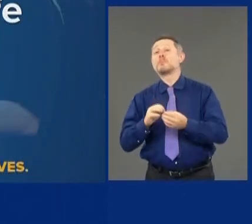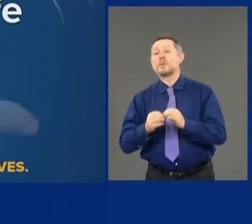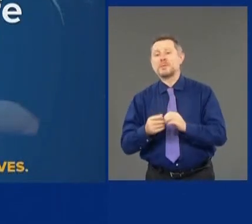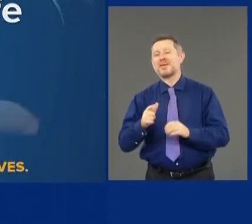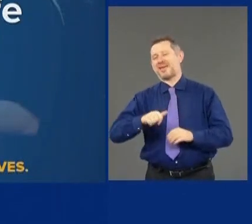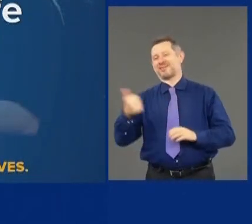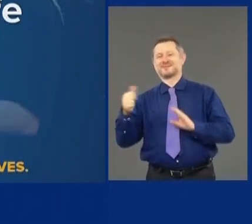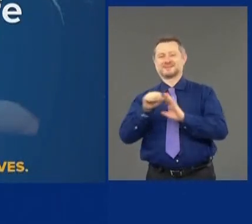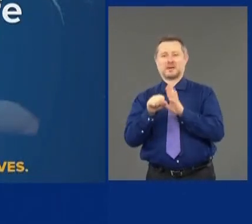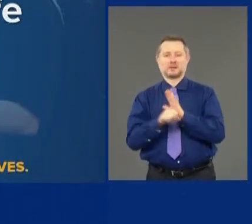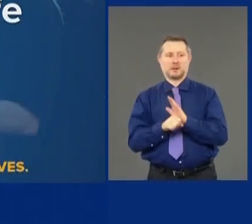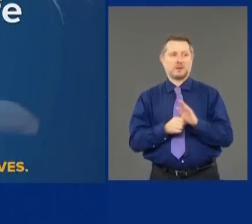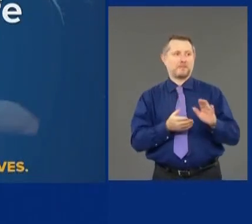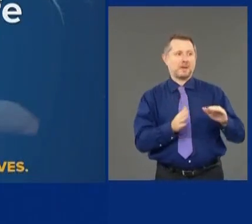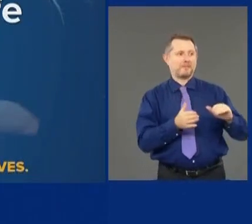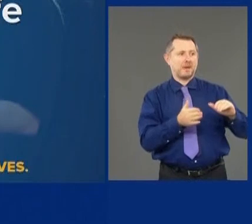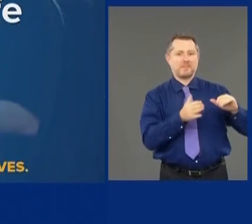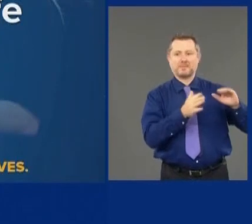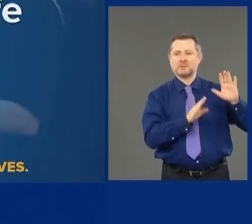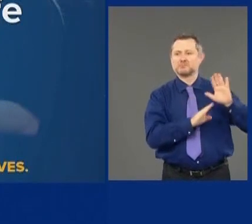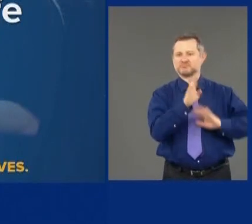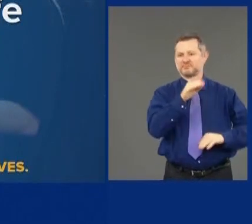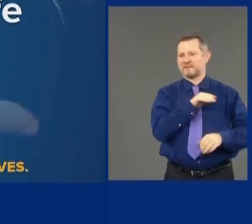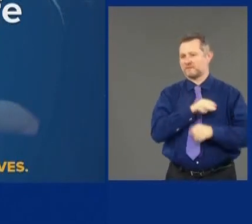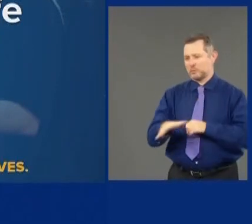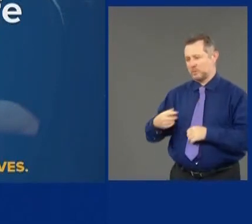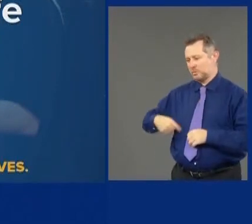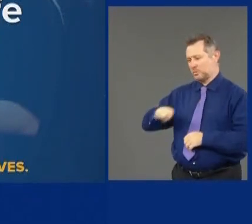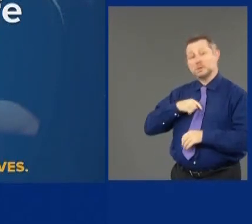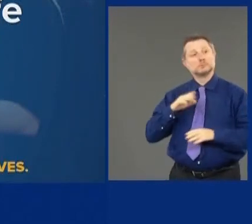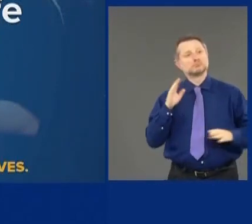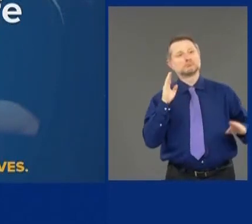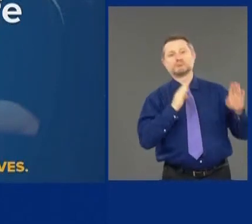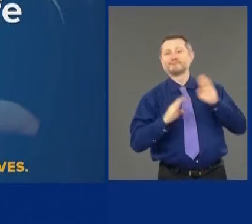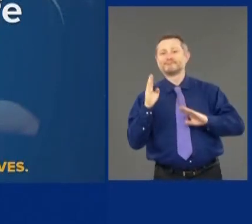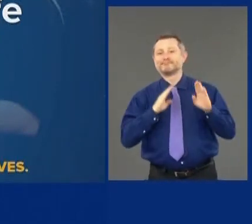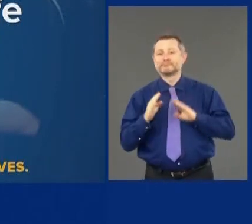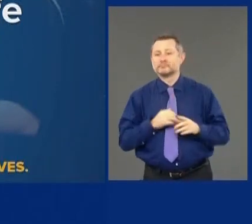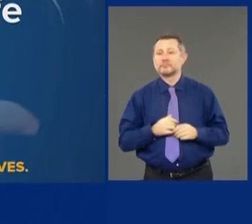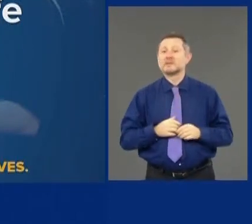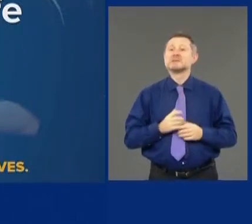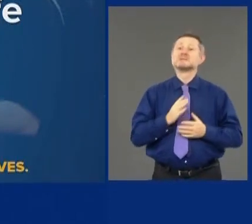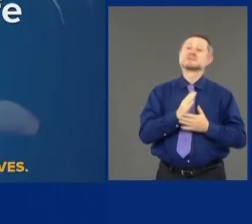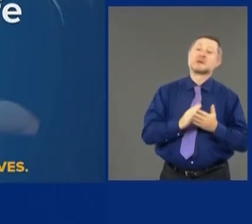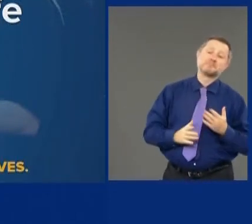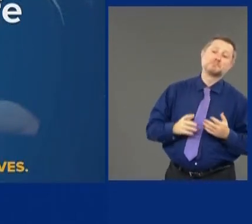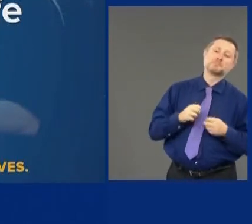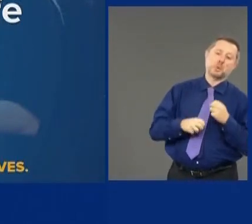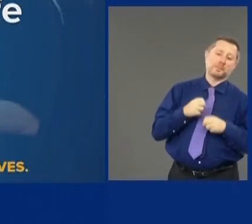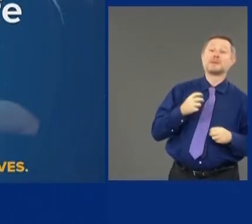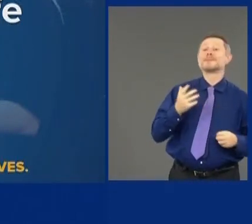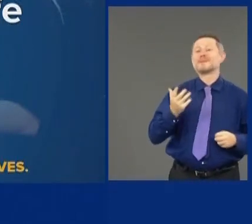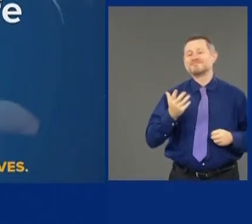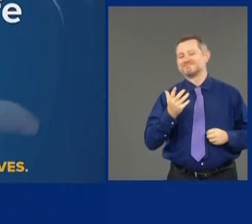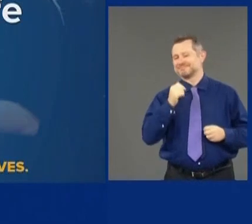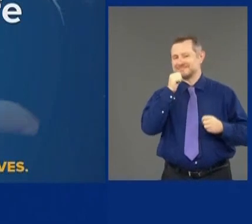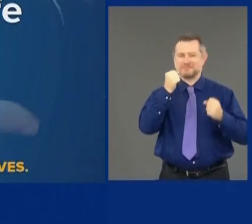going up, and we're worried about that. And it's partially lack of